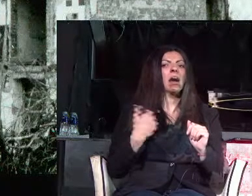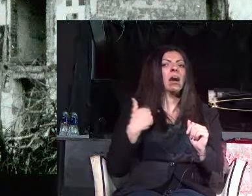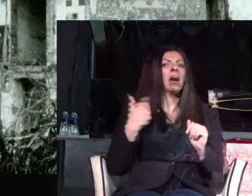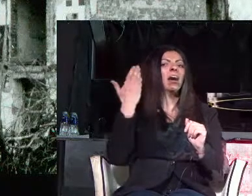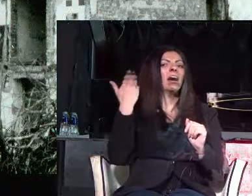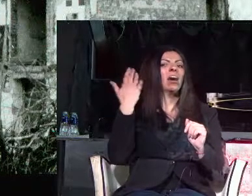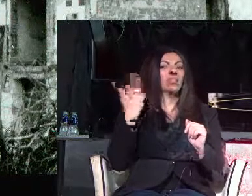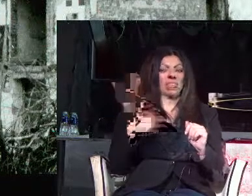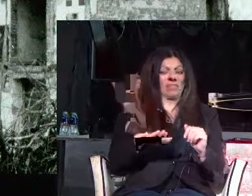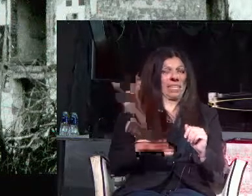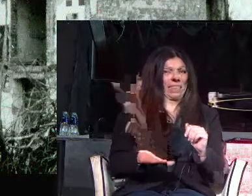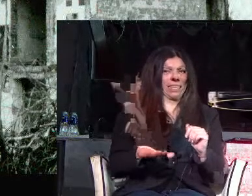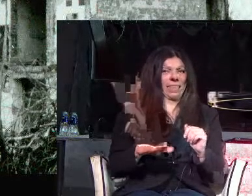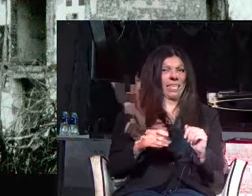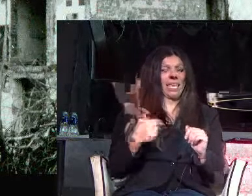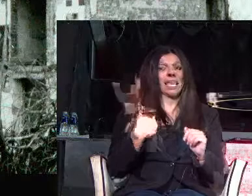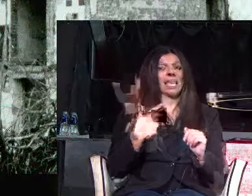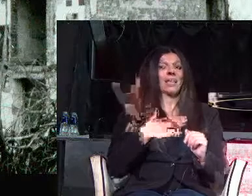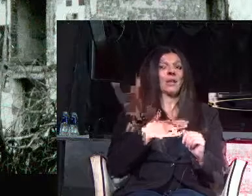was no